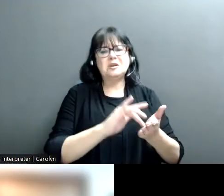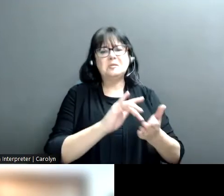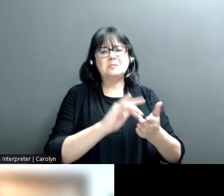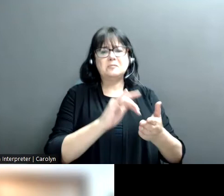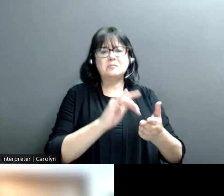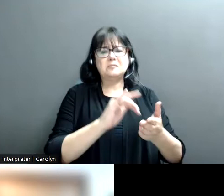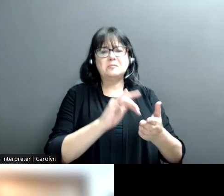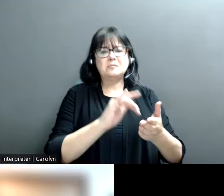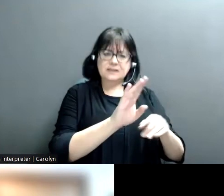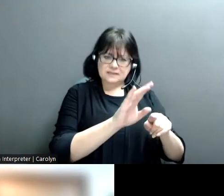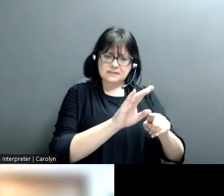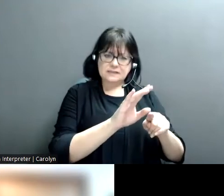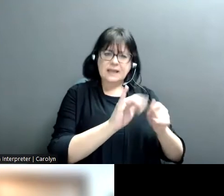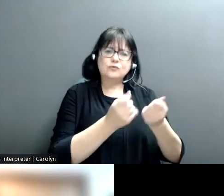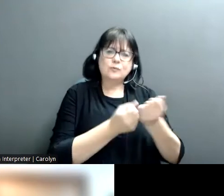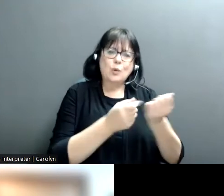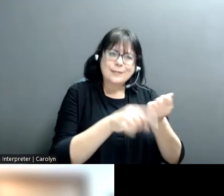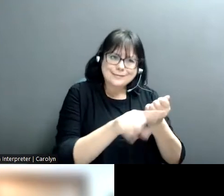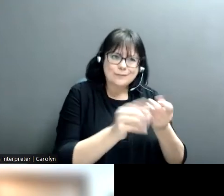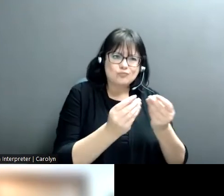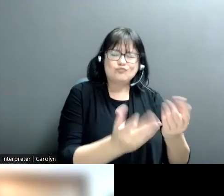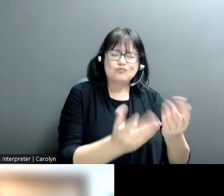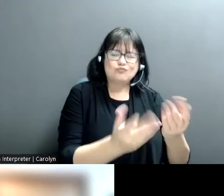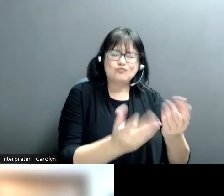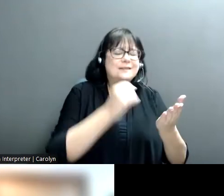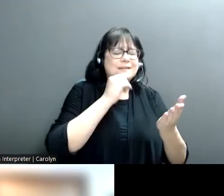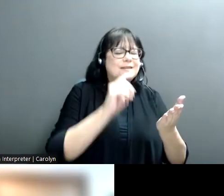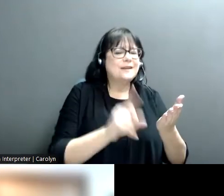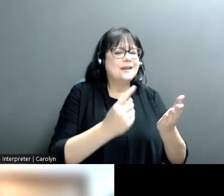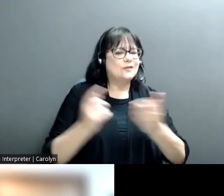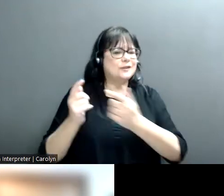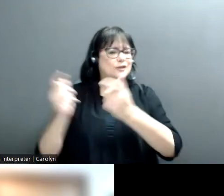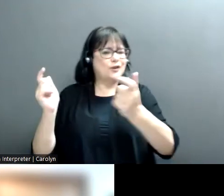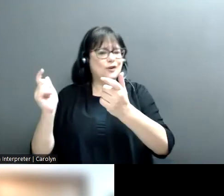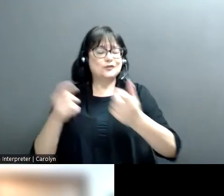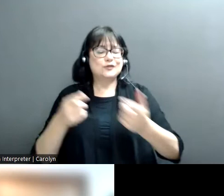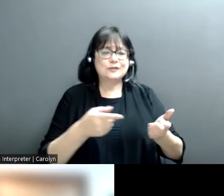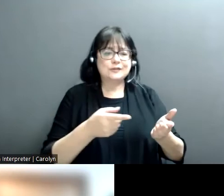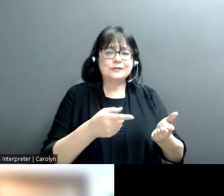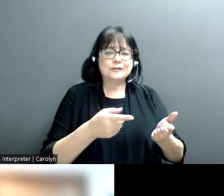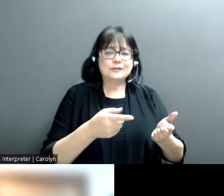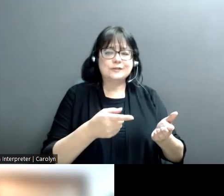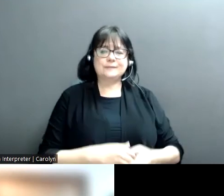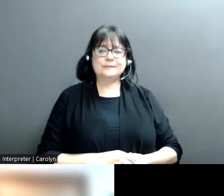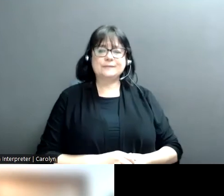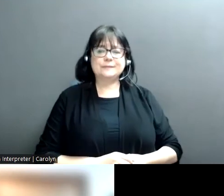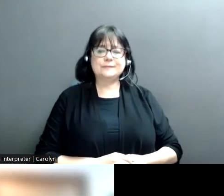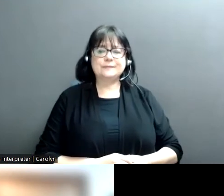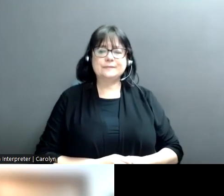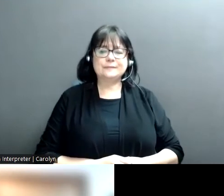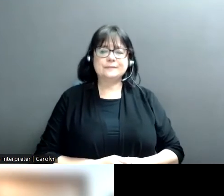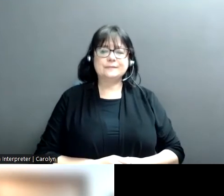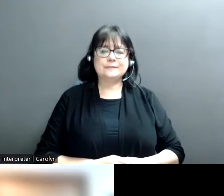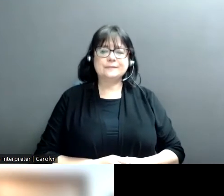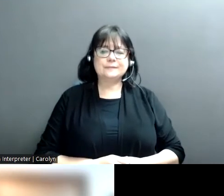corporates. And it becomes increasingly important that regardless of size of the business, that they are